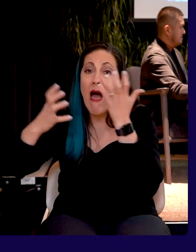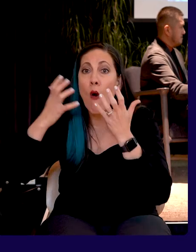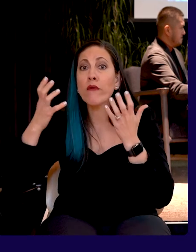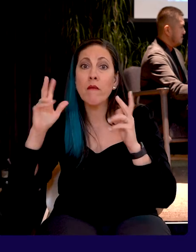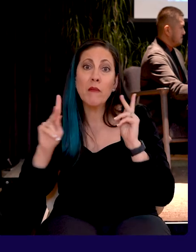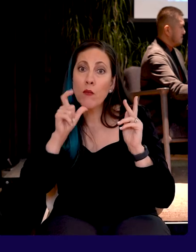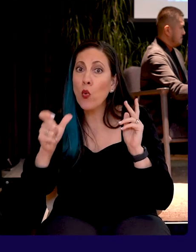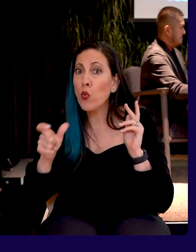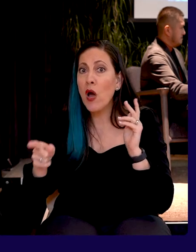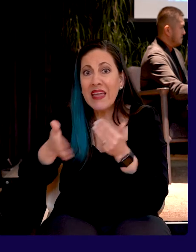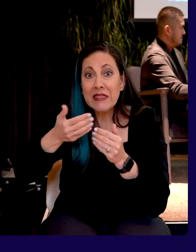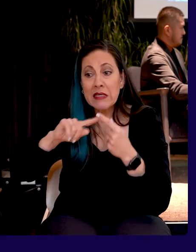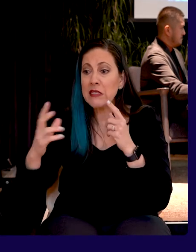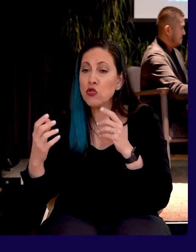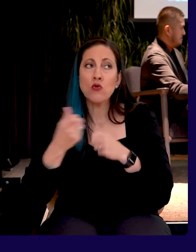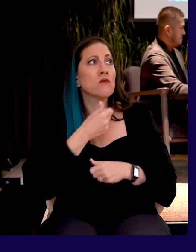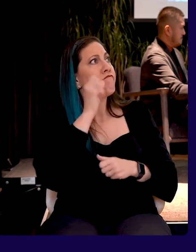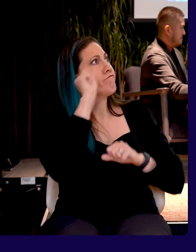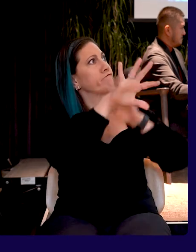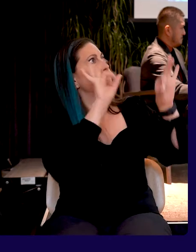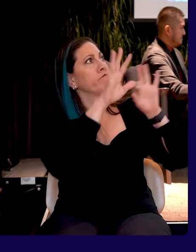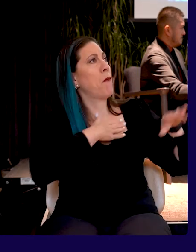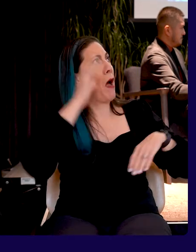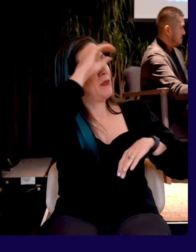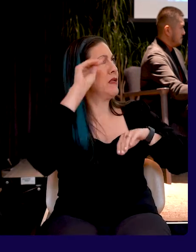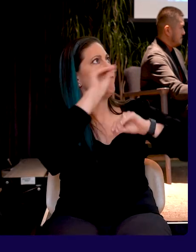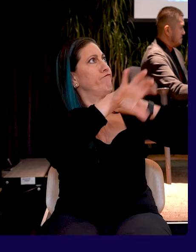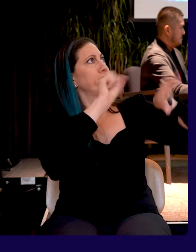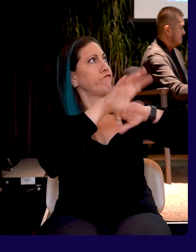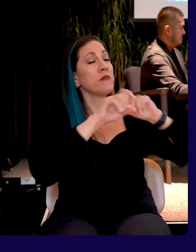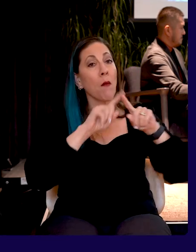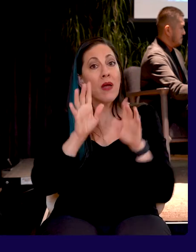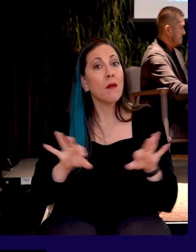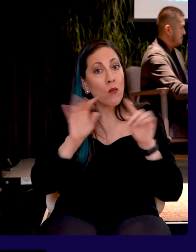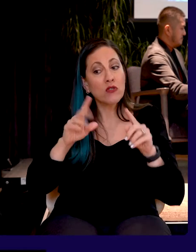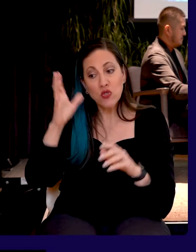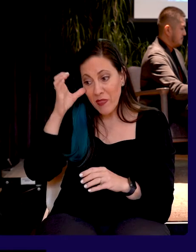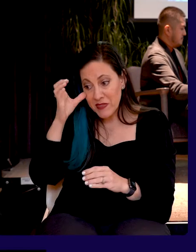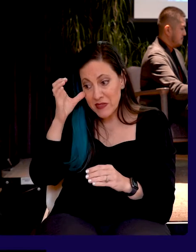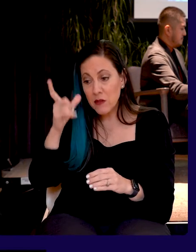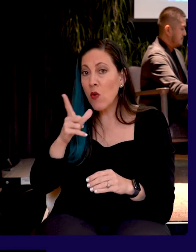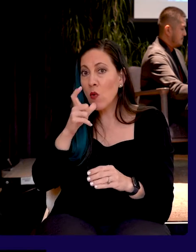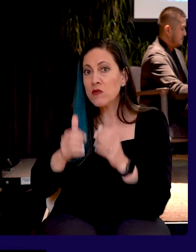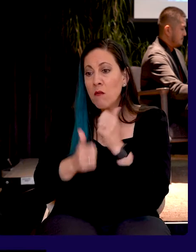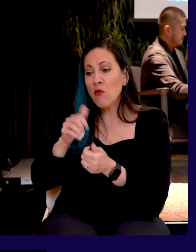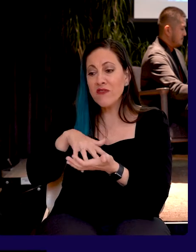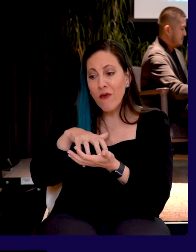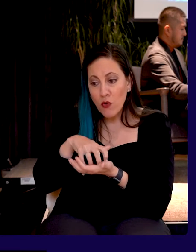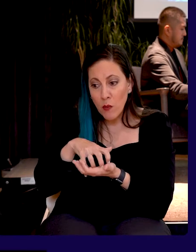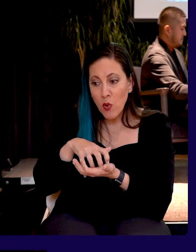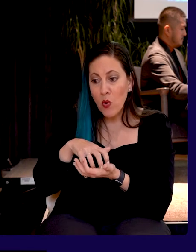be the people who are easiest to get feedback from. But it's important to listen to the most vulnerable and the people who don't have as strong of a